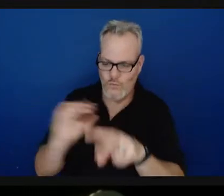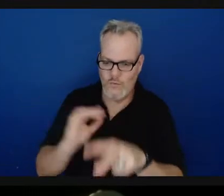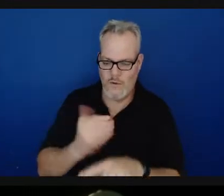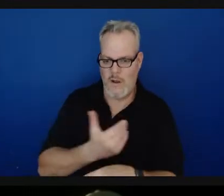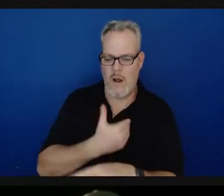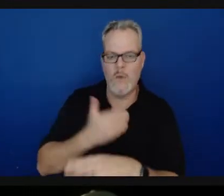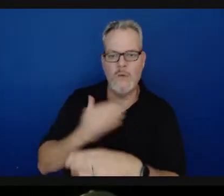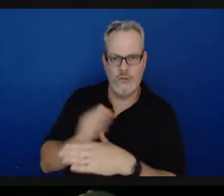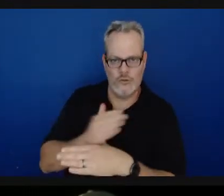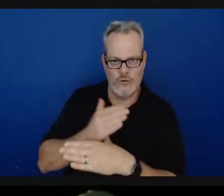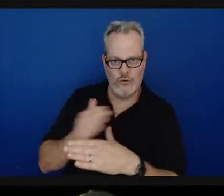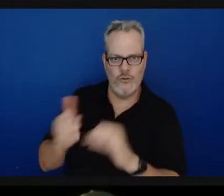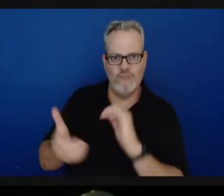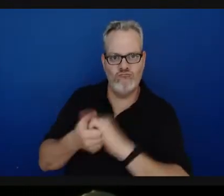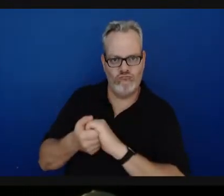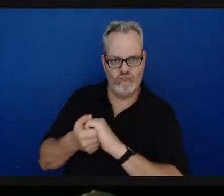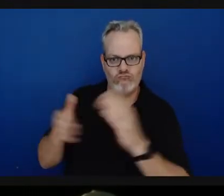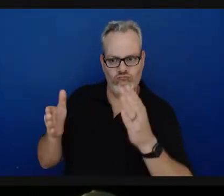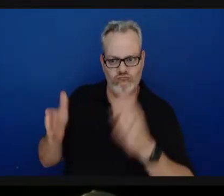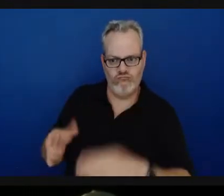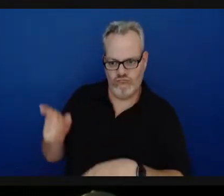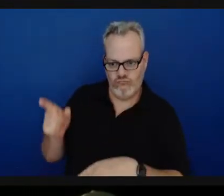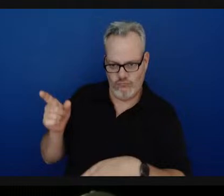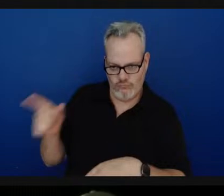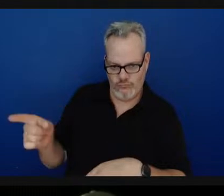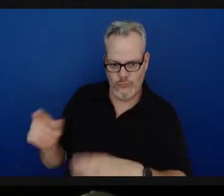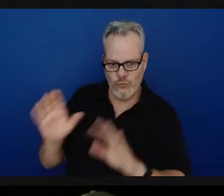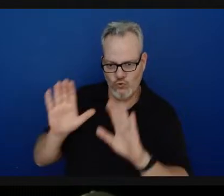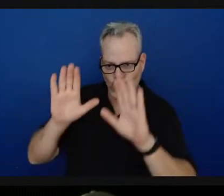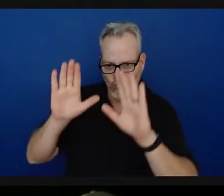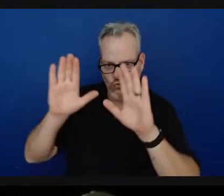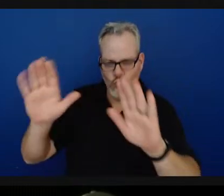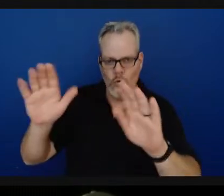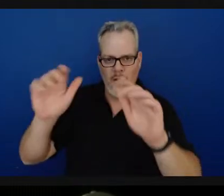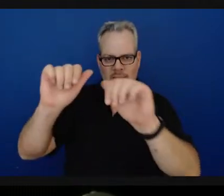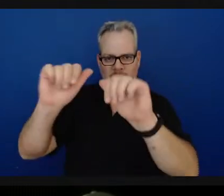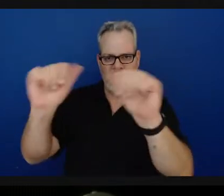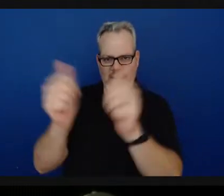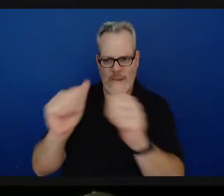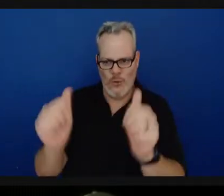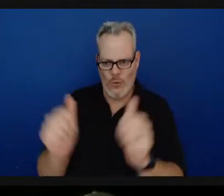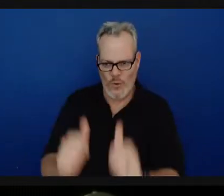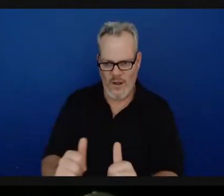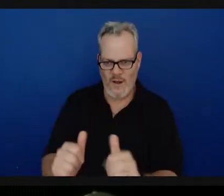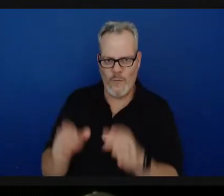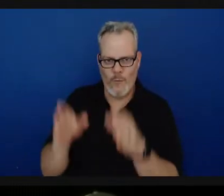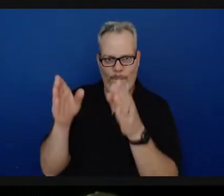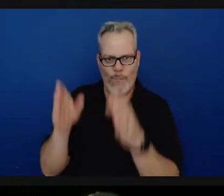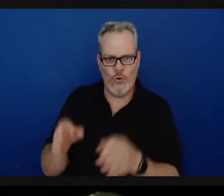which is really great. And silhouette of someone appreciating that beauty